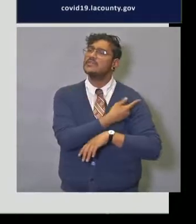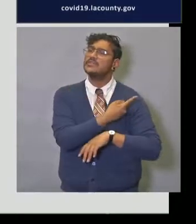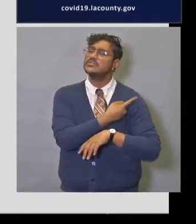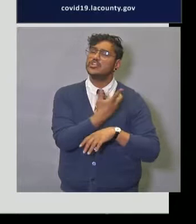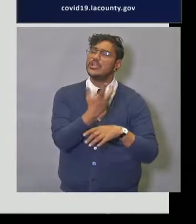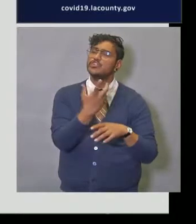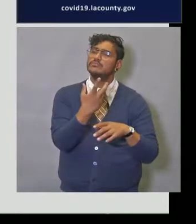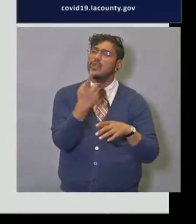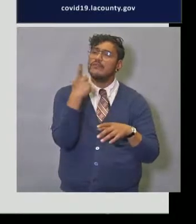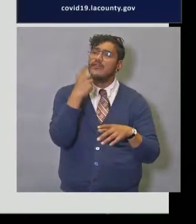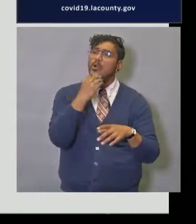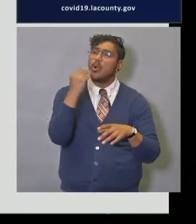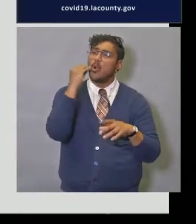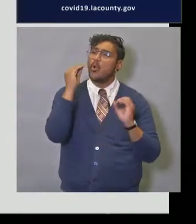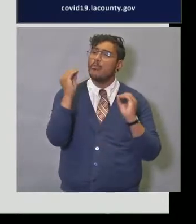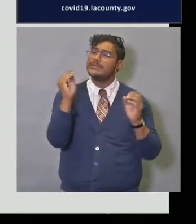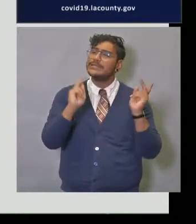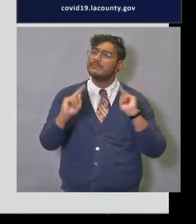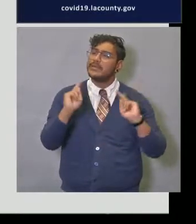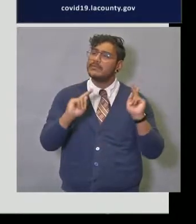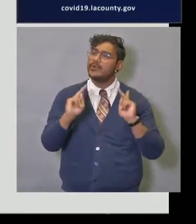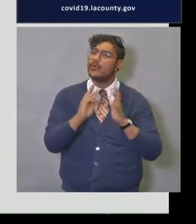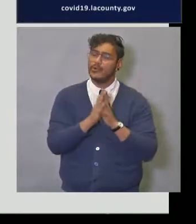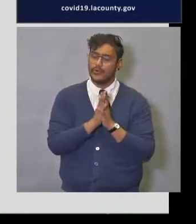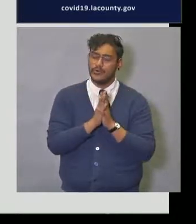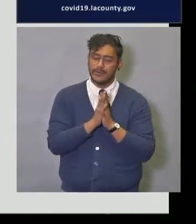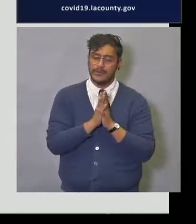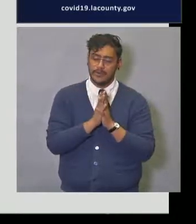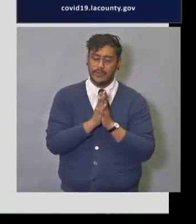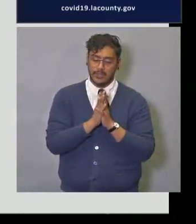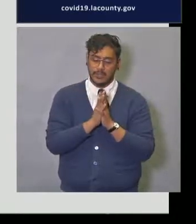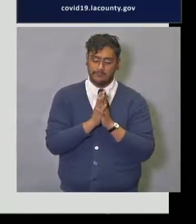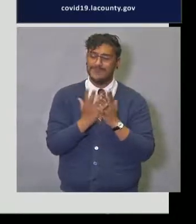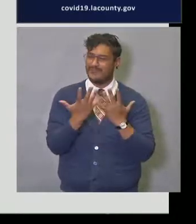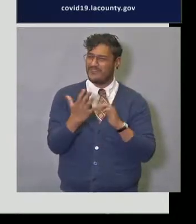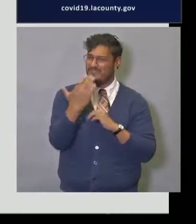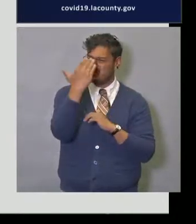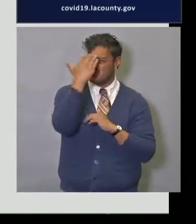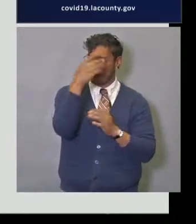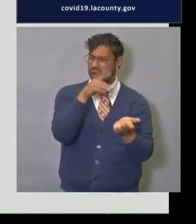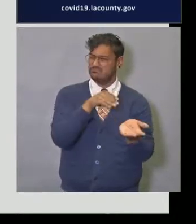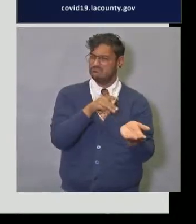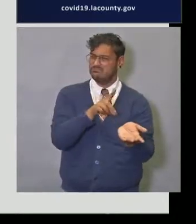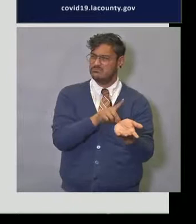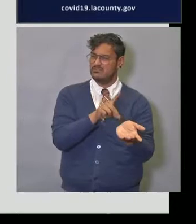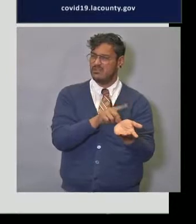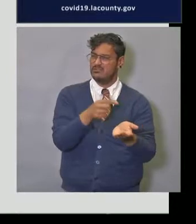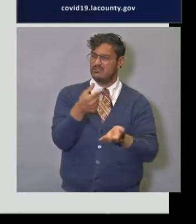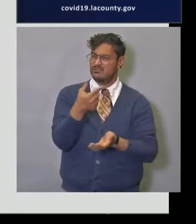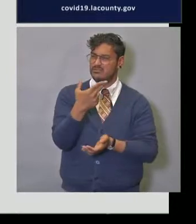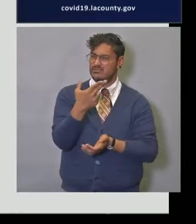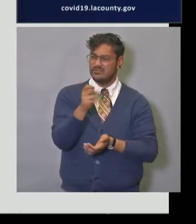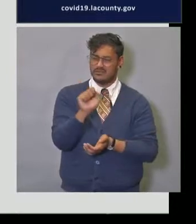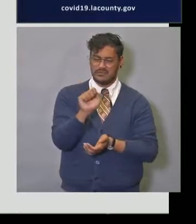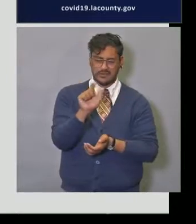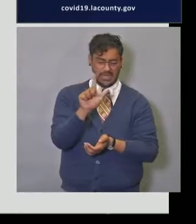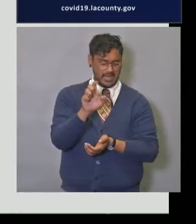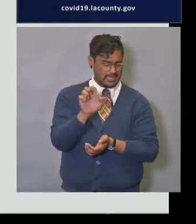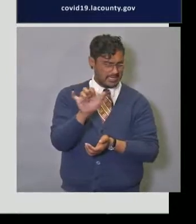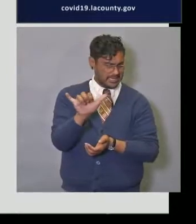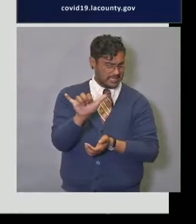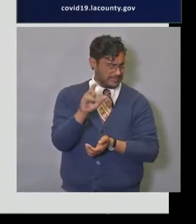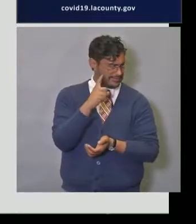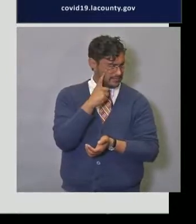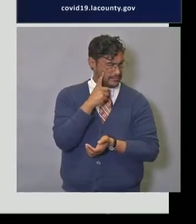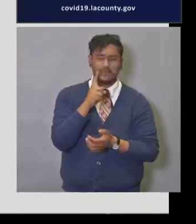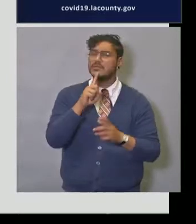among homeless people? And I know Dr. Galley has talked about, or I think it was her,